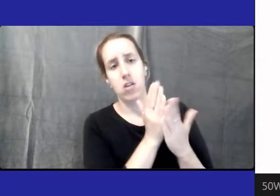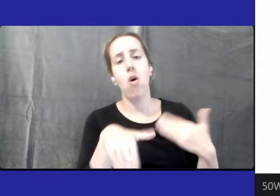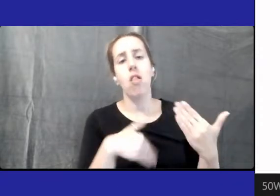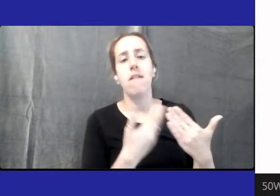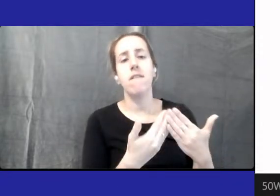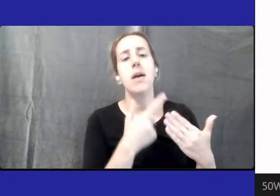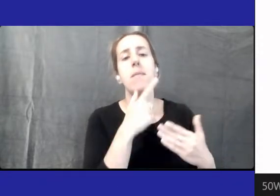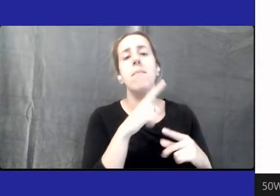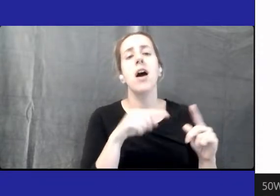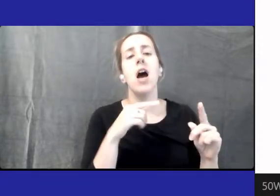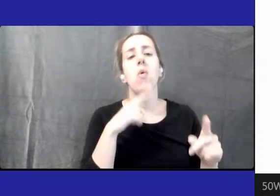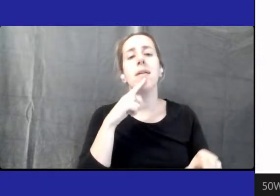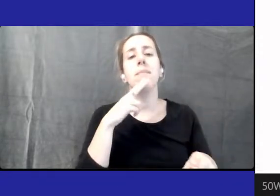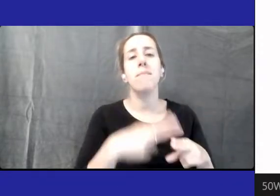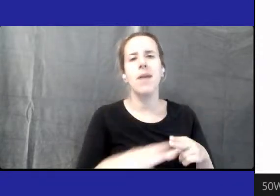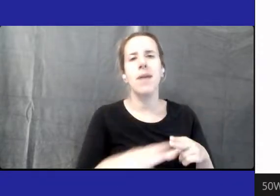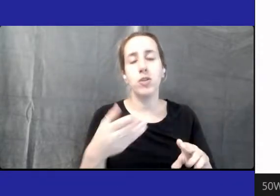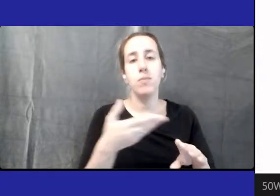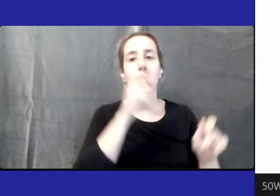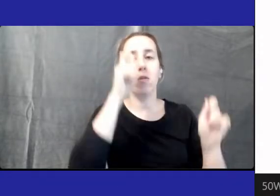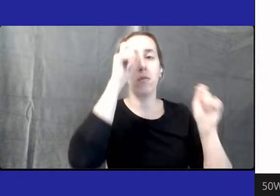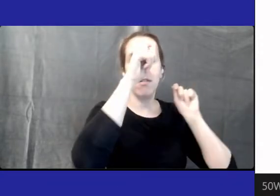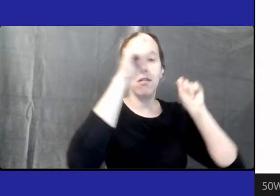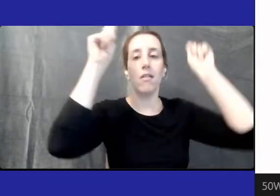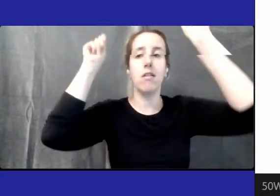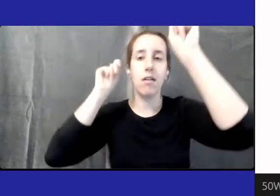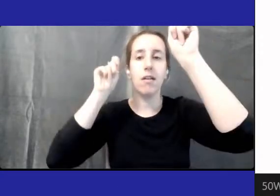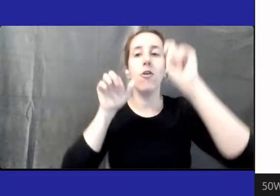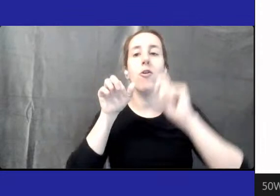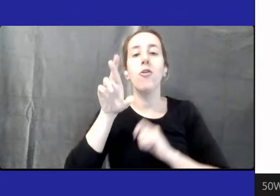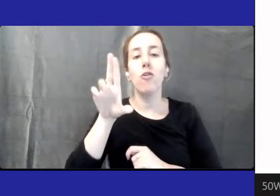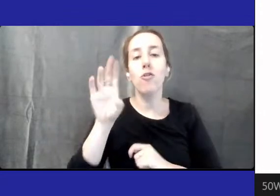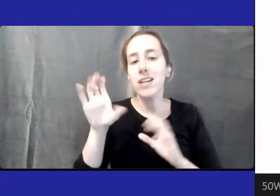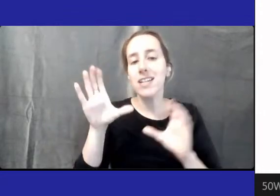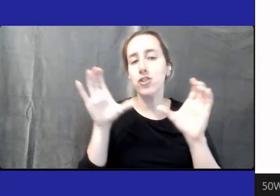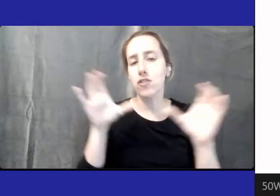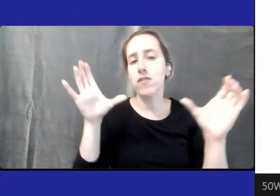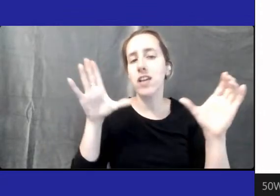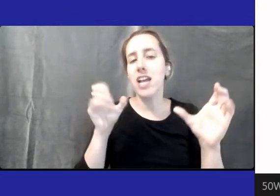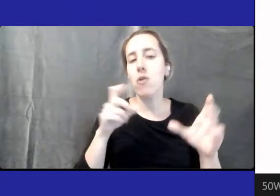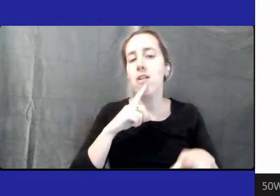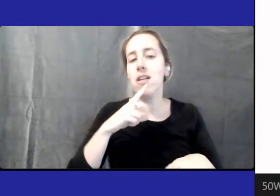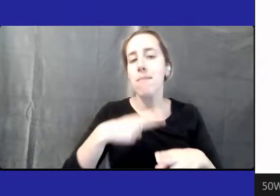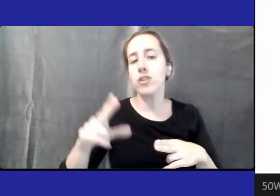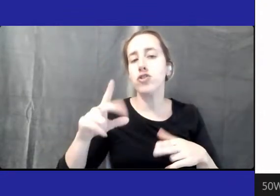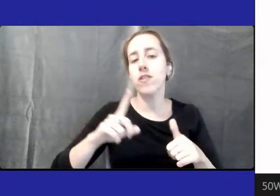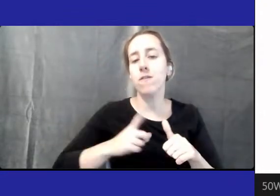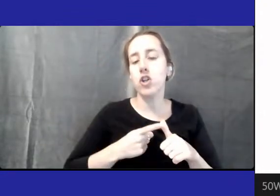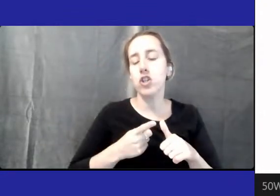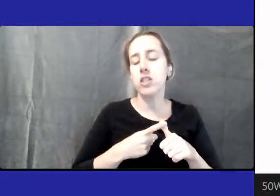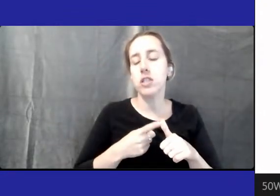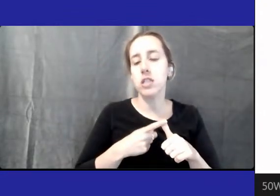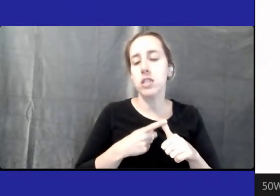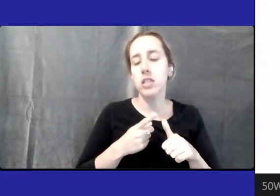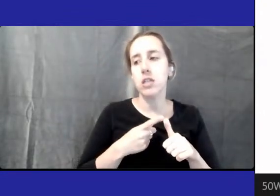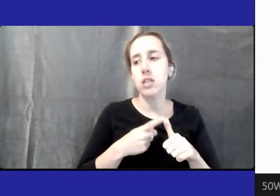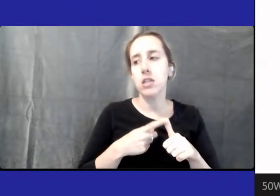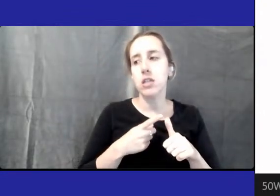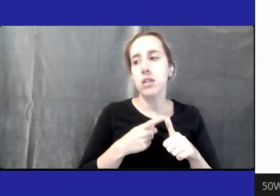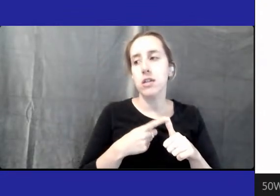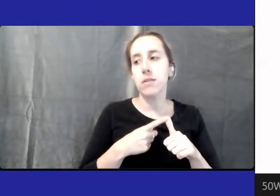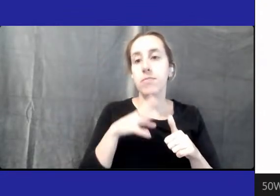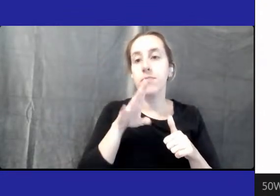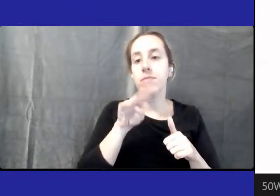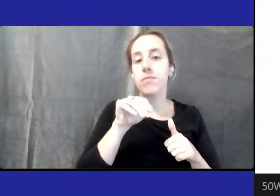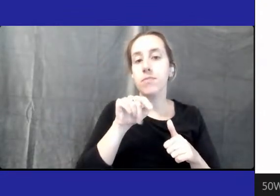our mind to recertifications, to mention firstly that the MetroPlus HIV